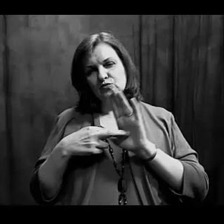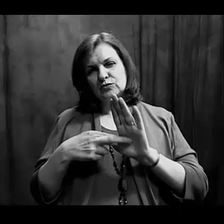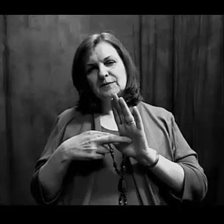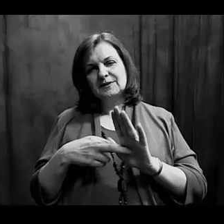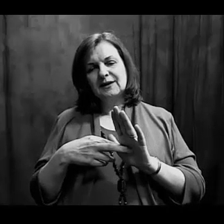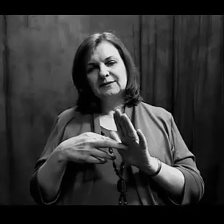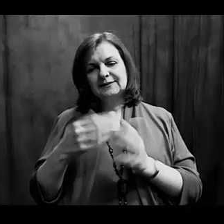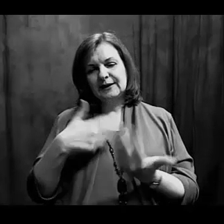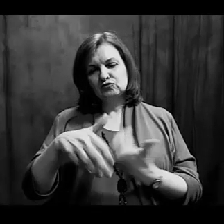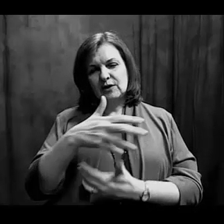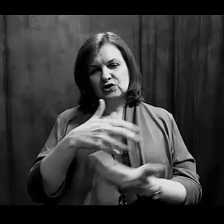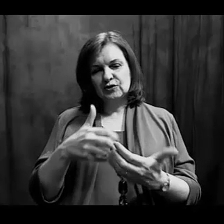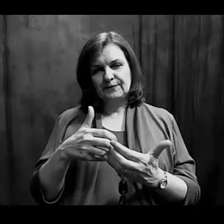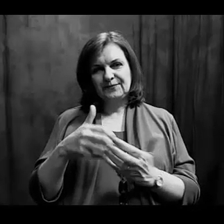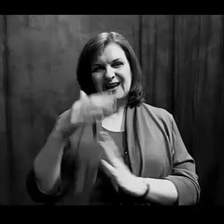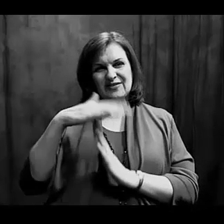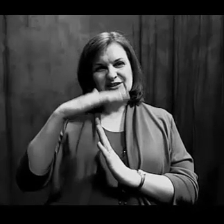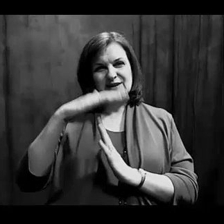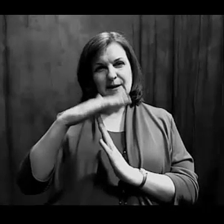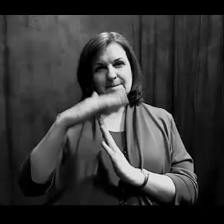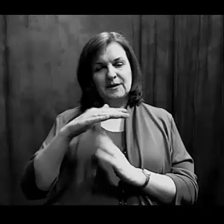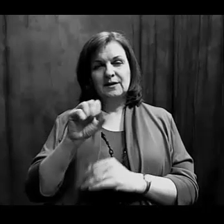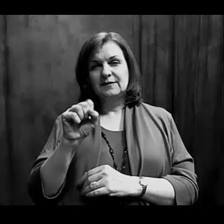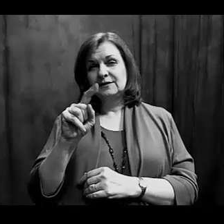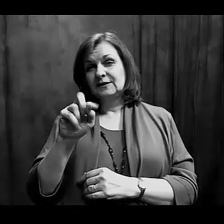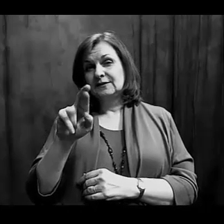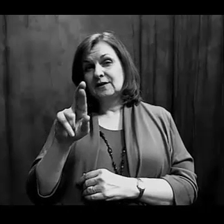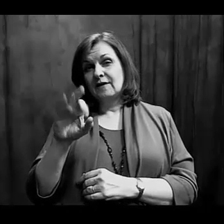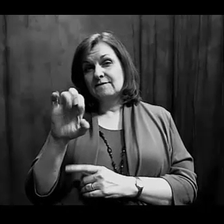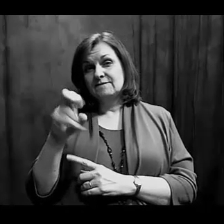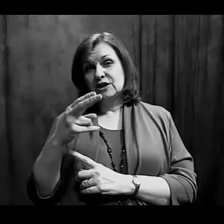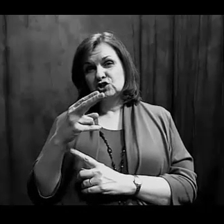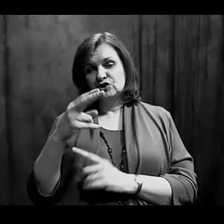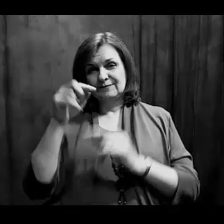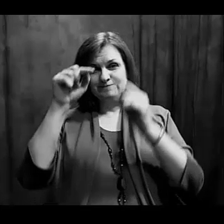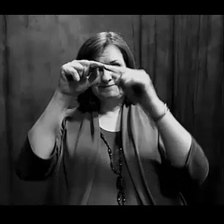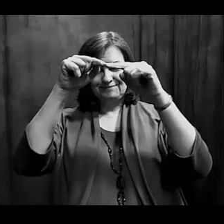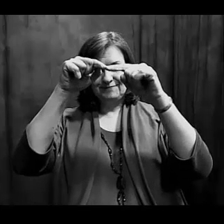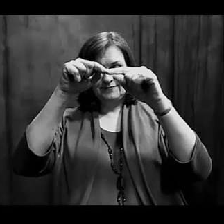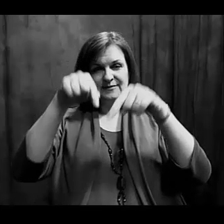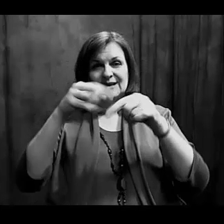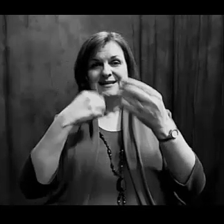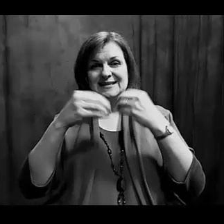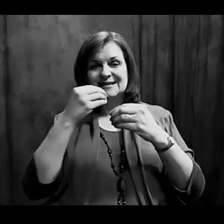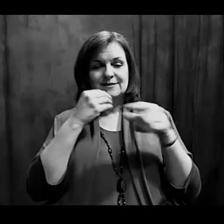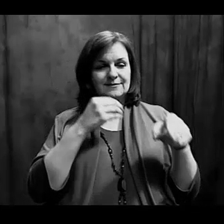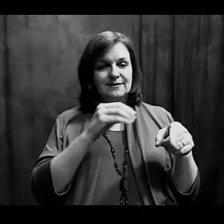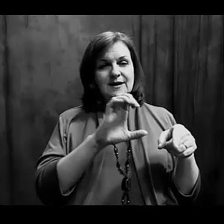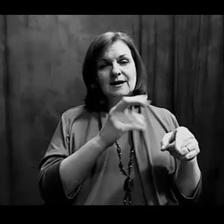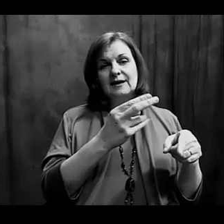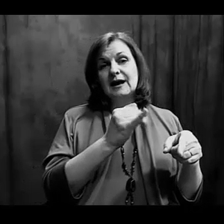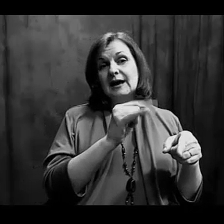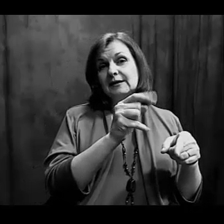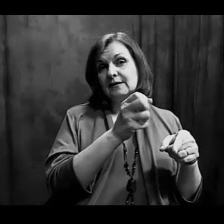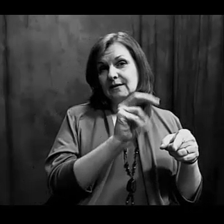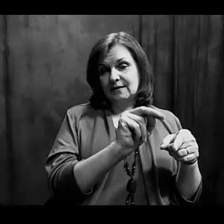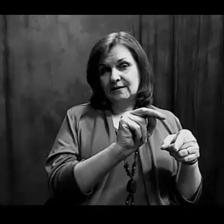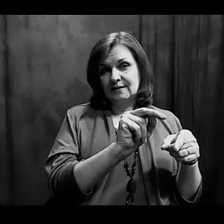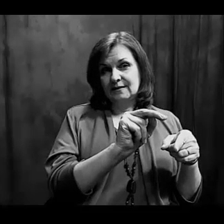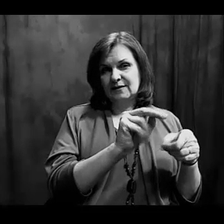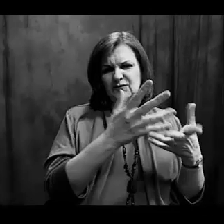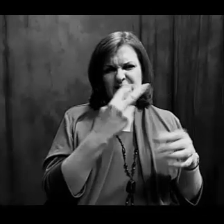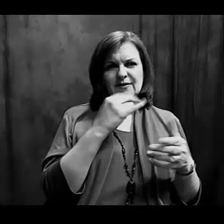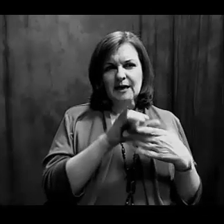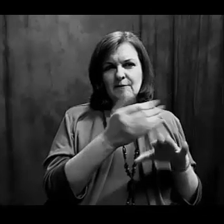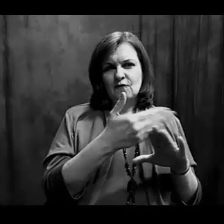here indicate some sort of interaction. So our starfish up here at the top, Pisaster, is actually